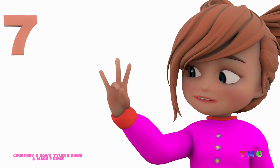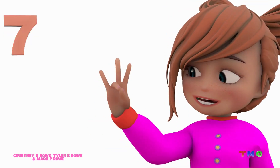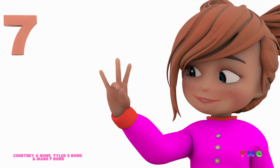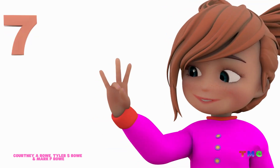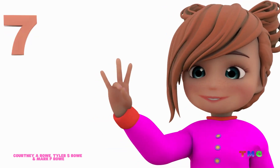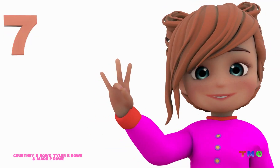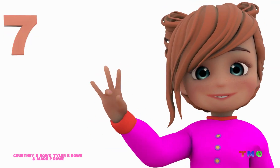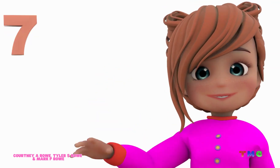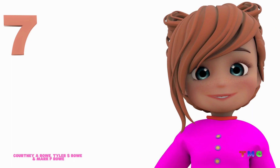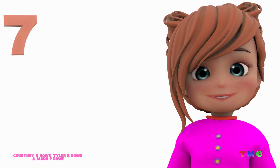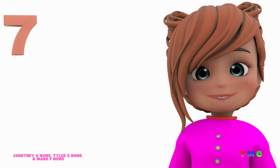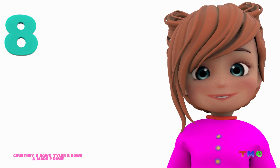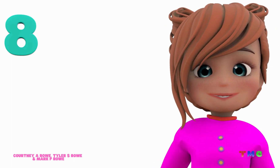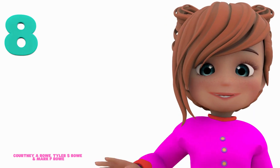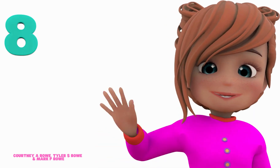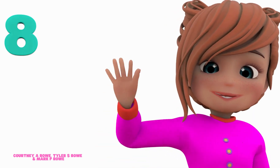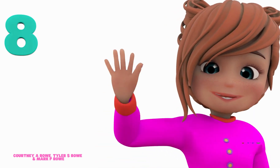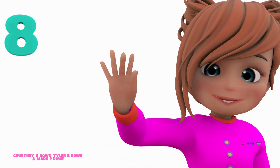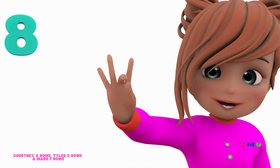7,